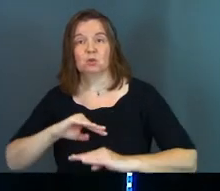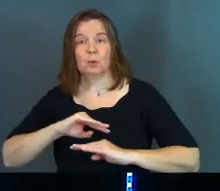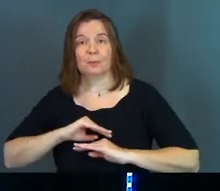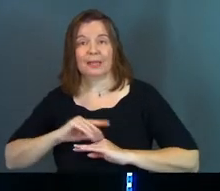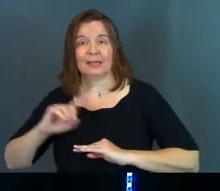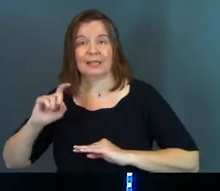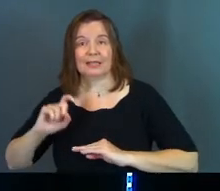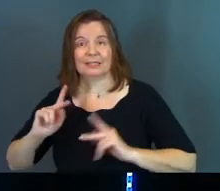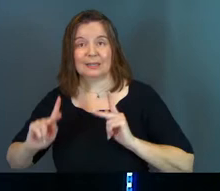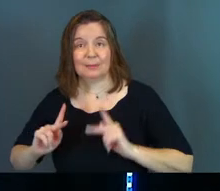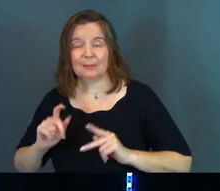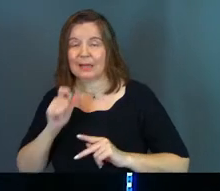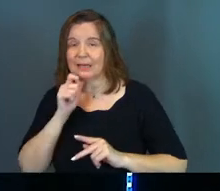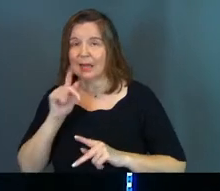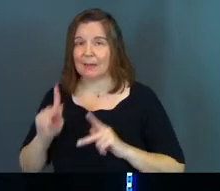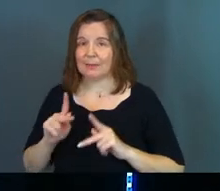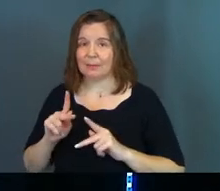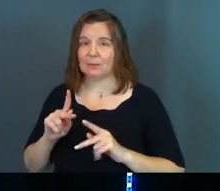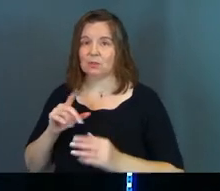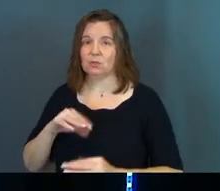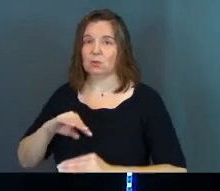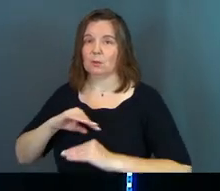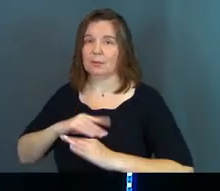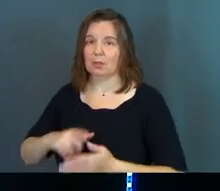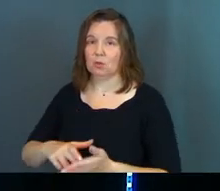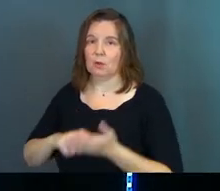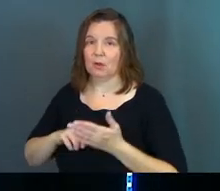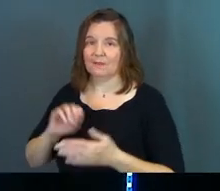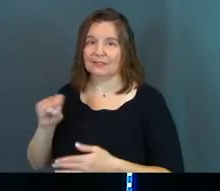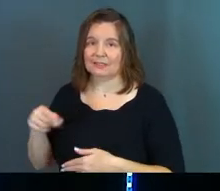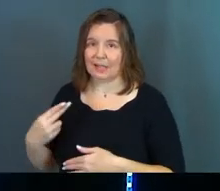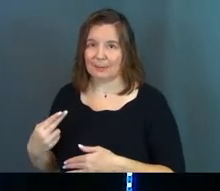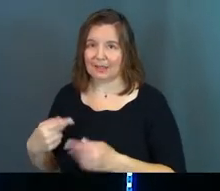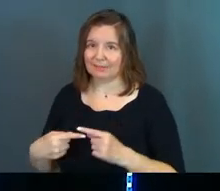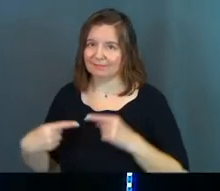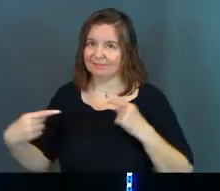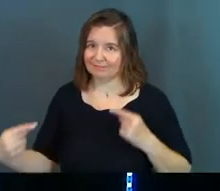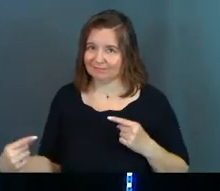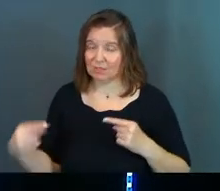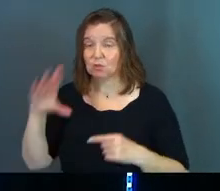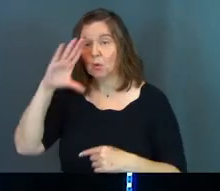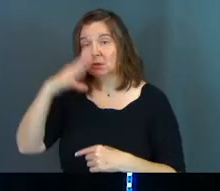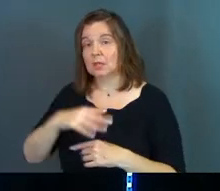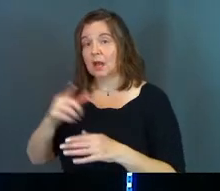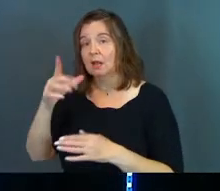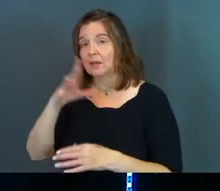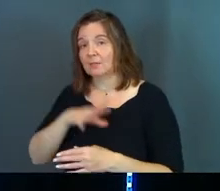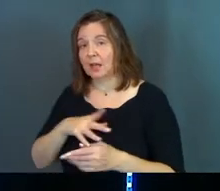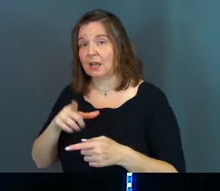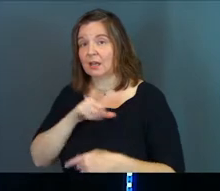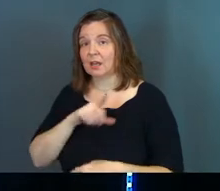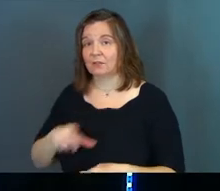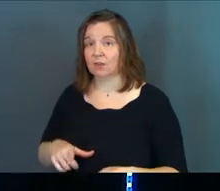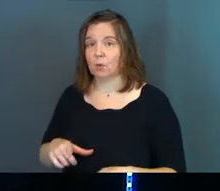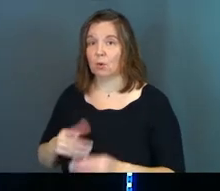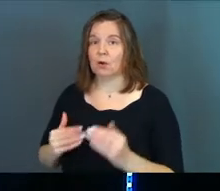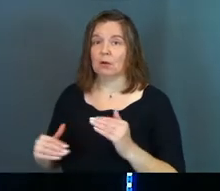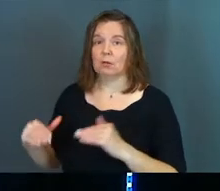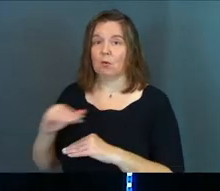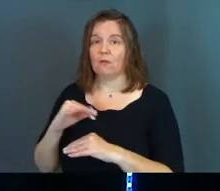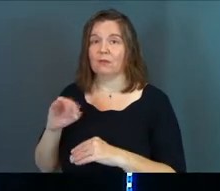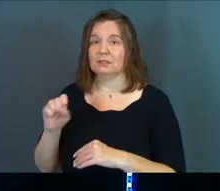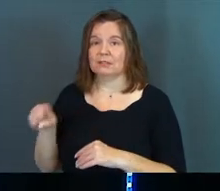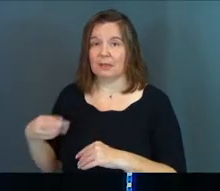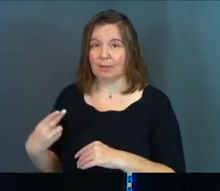needs of people and not people to meet the requirements of the Sabbath. So the Son of Man is Lord even over the